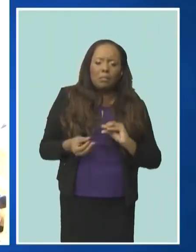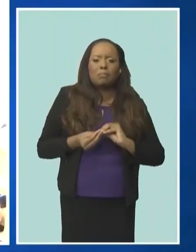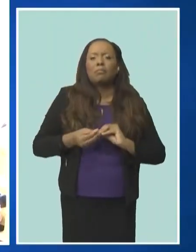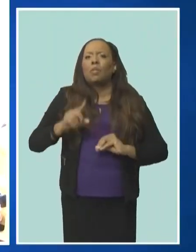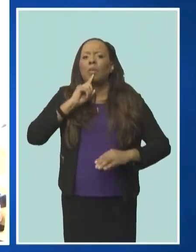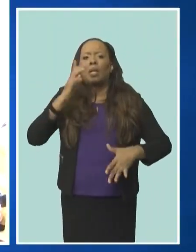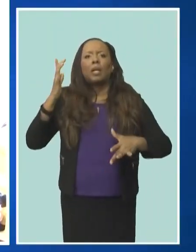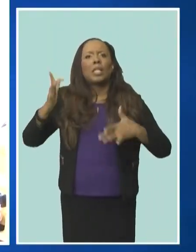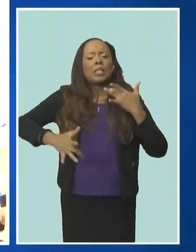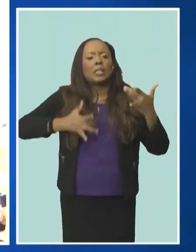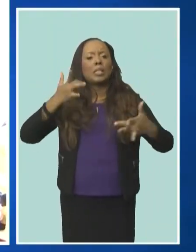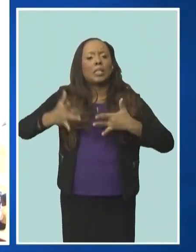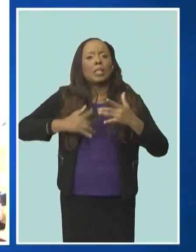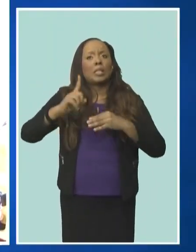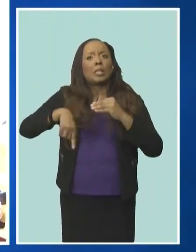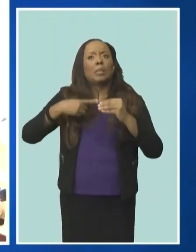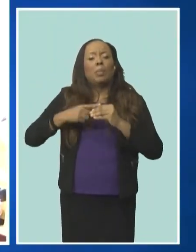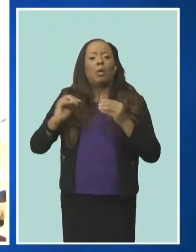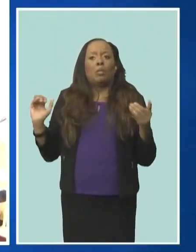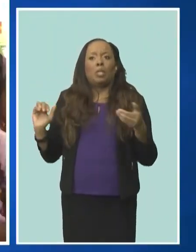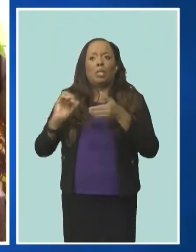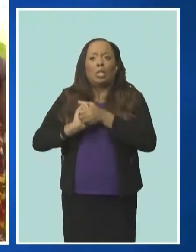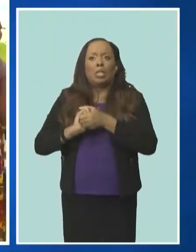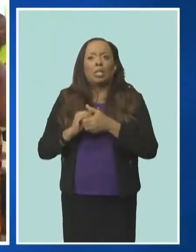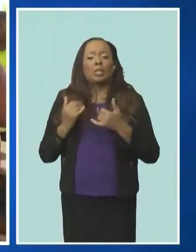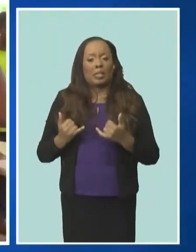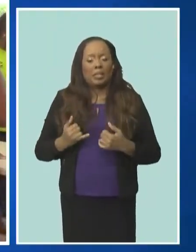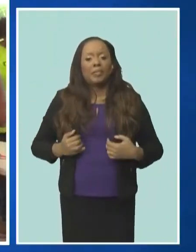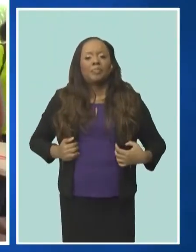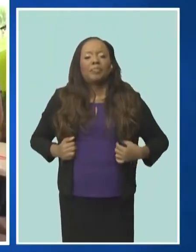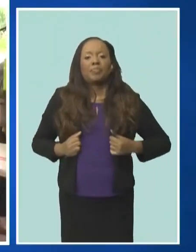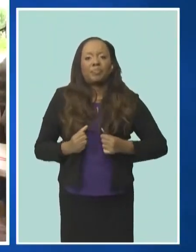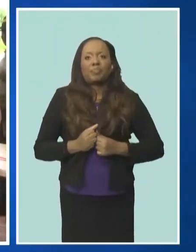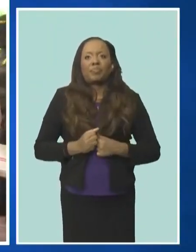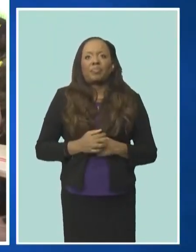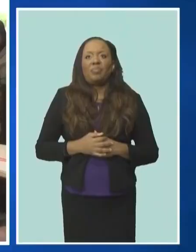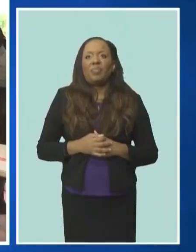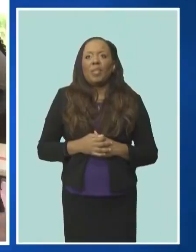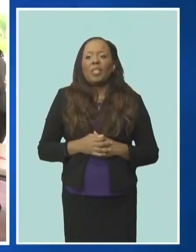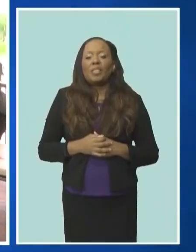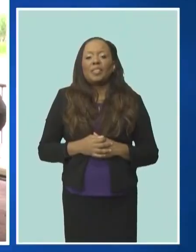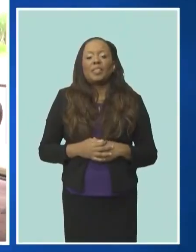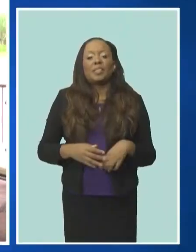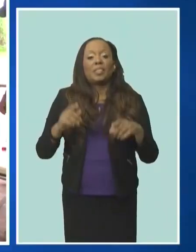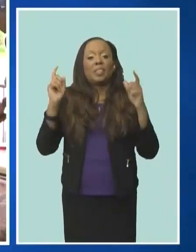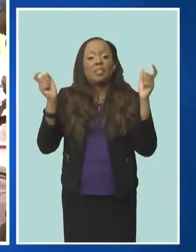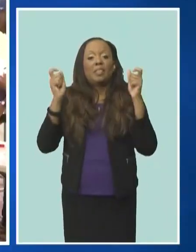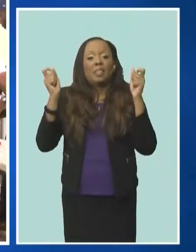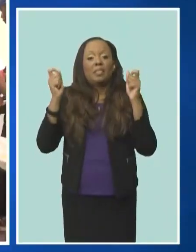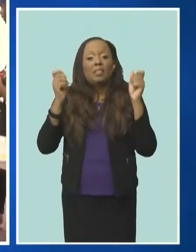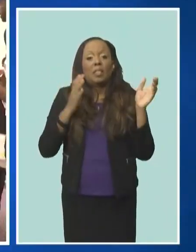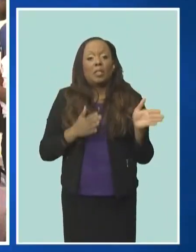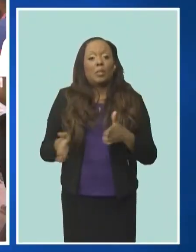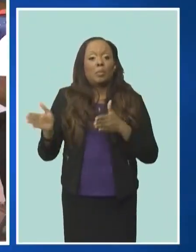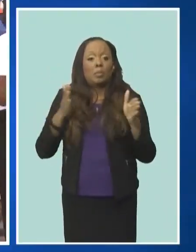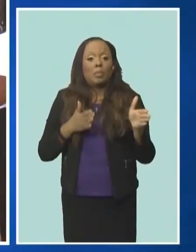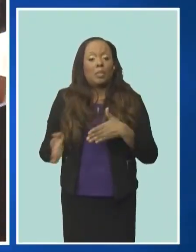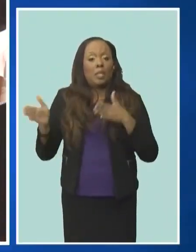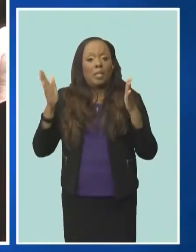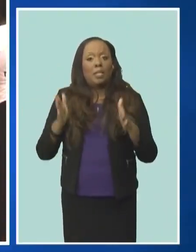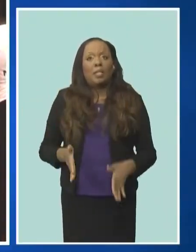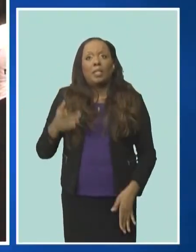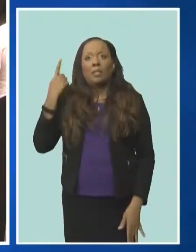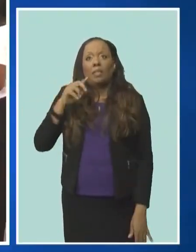excited about the partnership that we are delivering today. Meanwhile, festival and events planner at the National Cultural